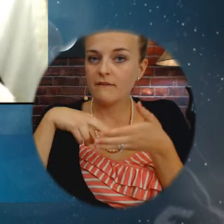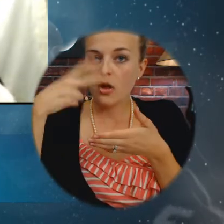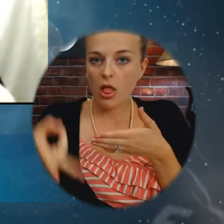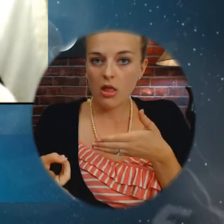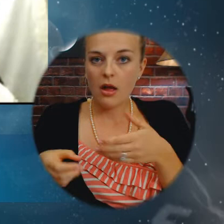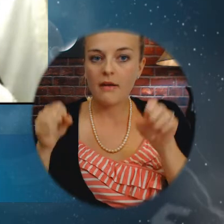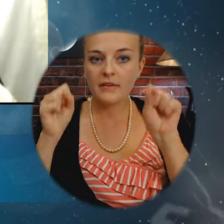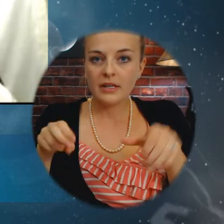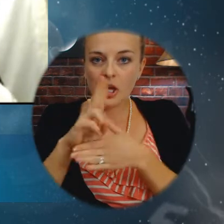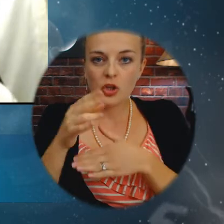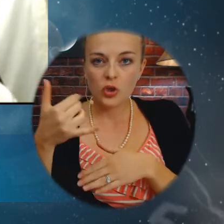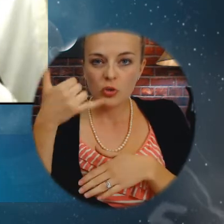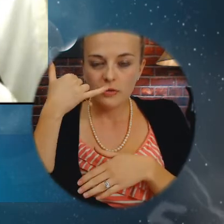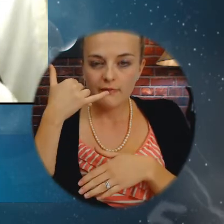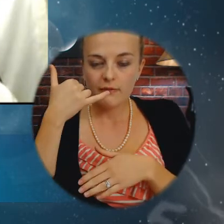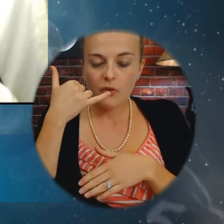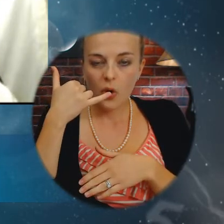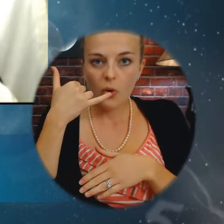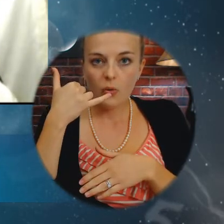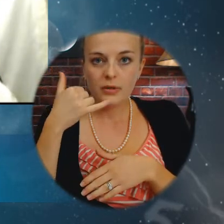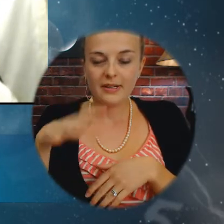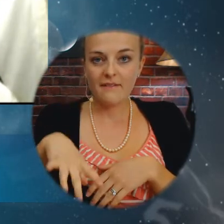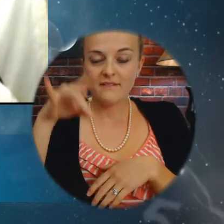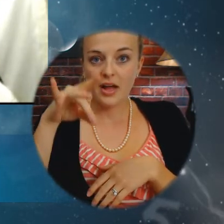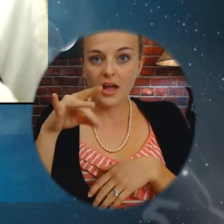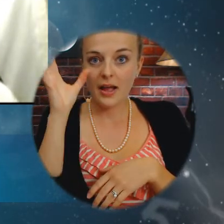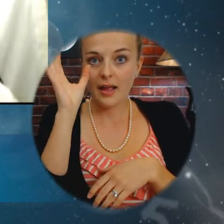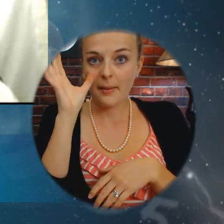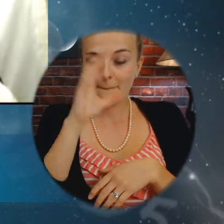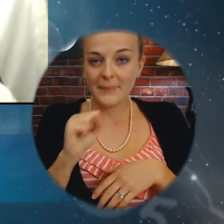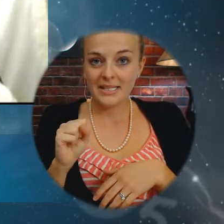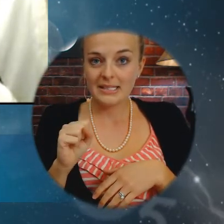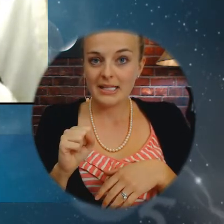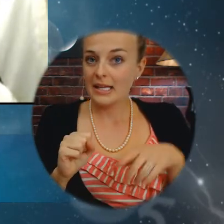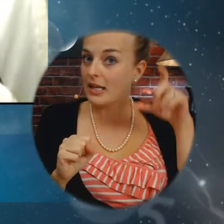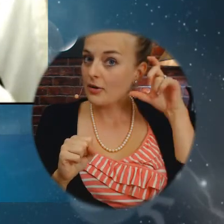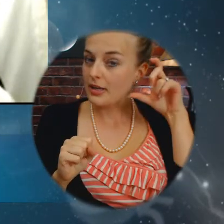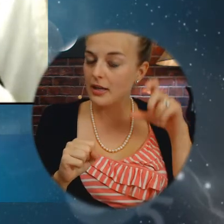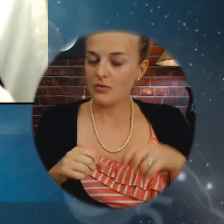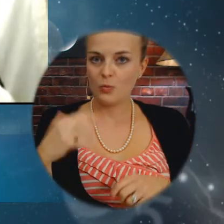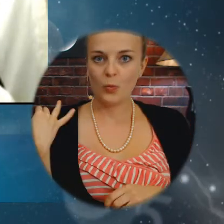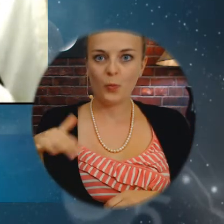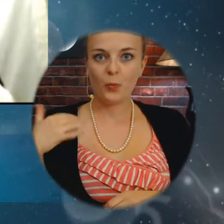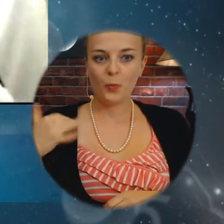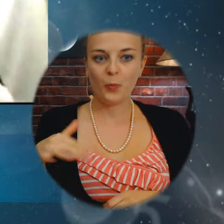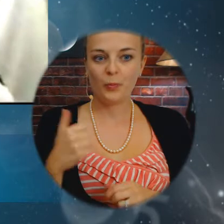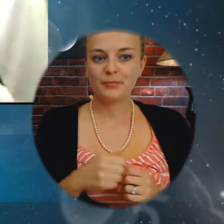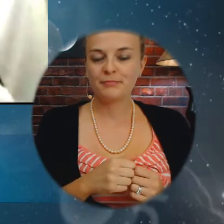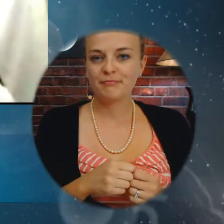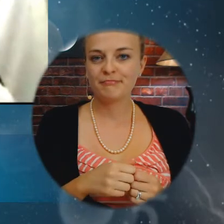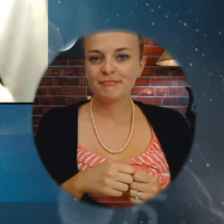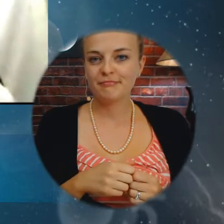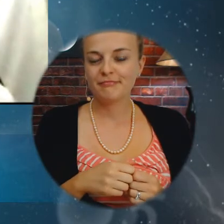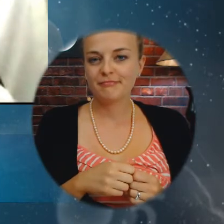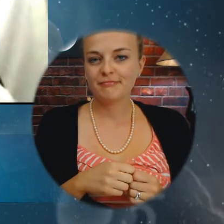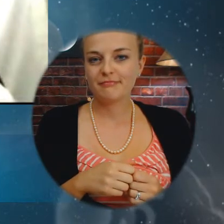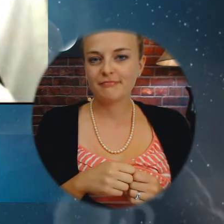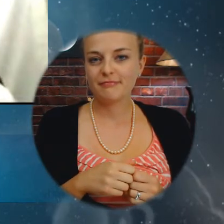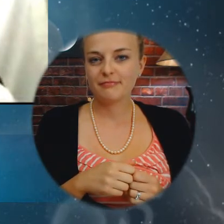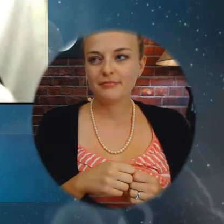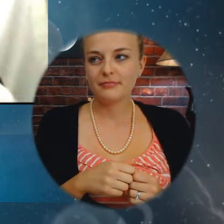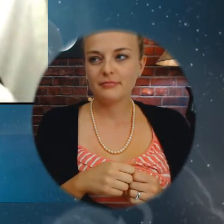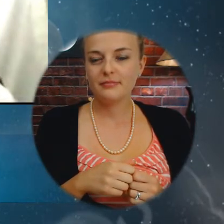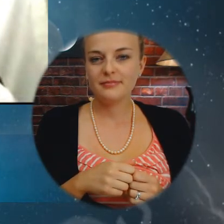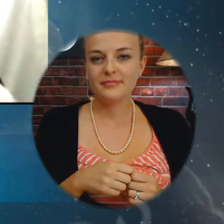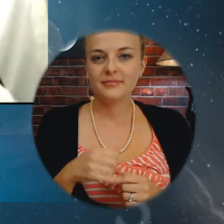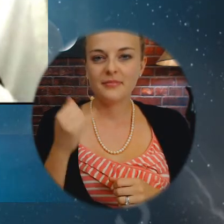like to go to the Legion, for instance. So they can actually have a separate setting for that one location, say the Legion or bowling